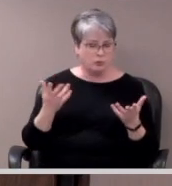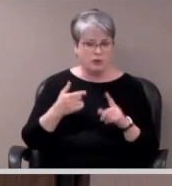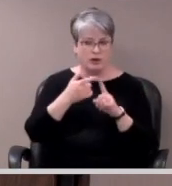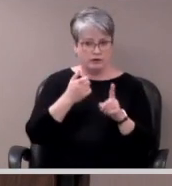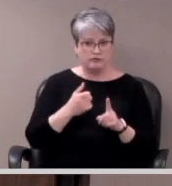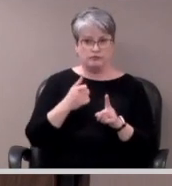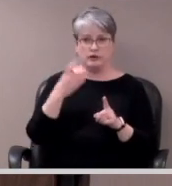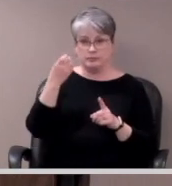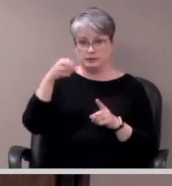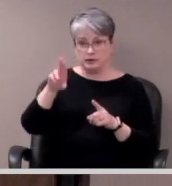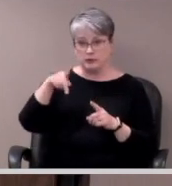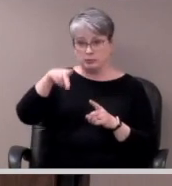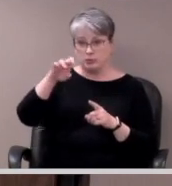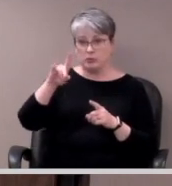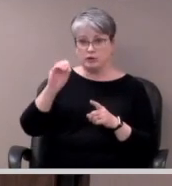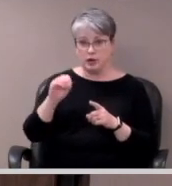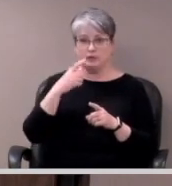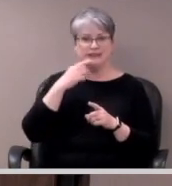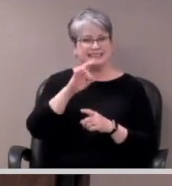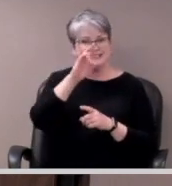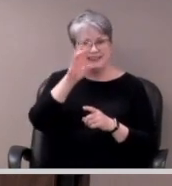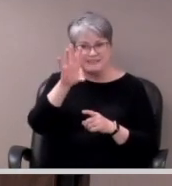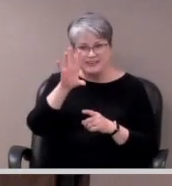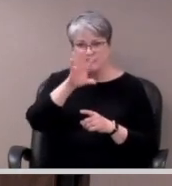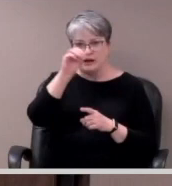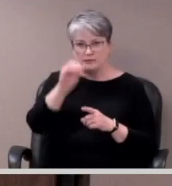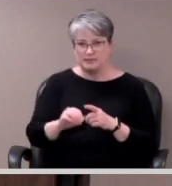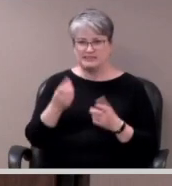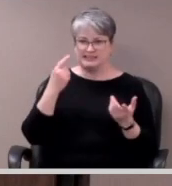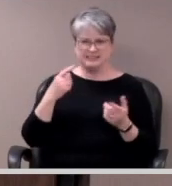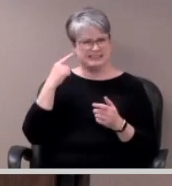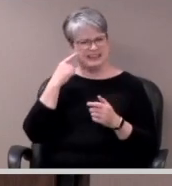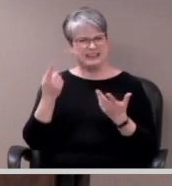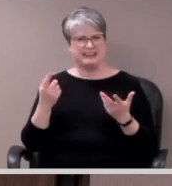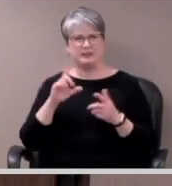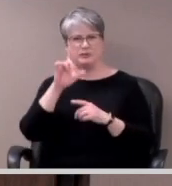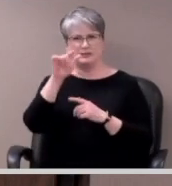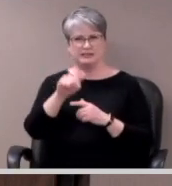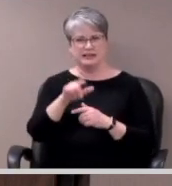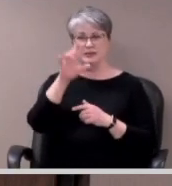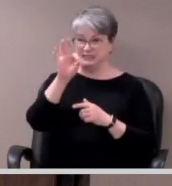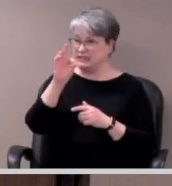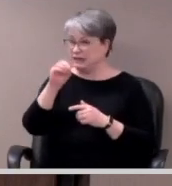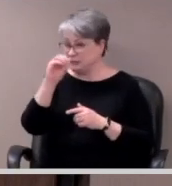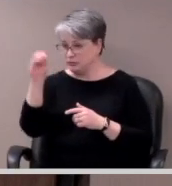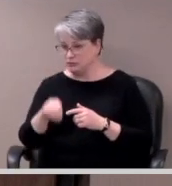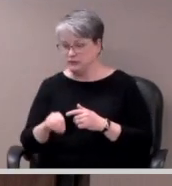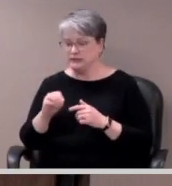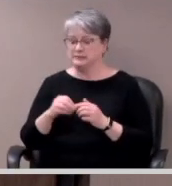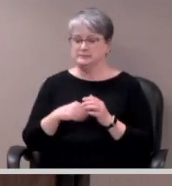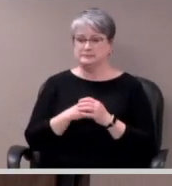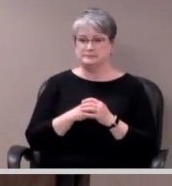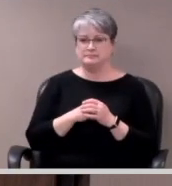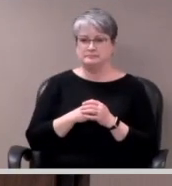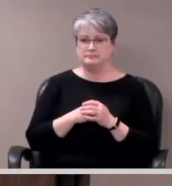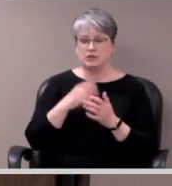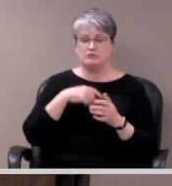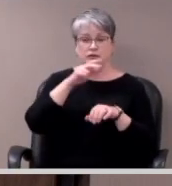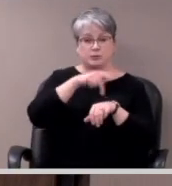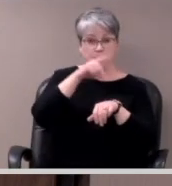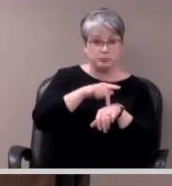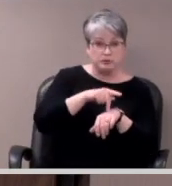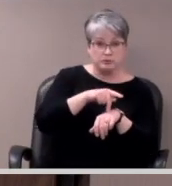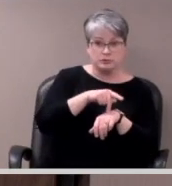Dr. Polio that 75%, which I think was later reported to be 90%, of the principals